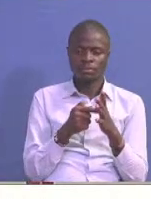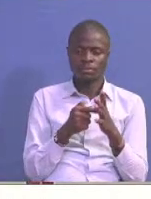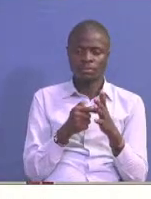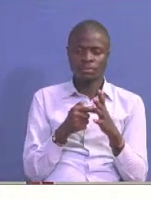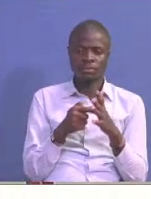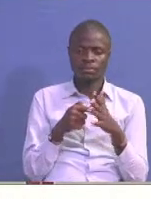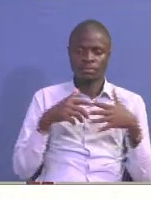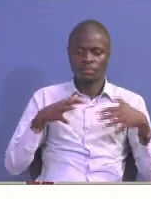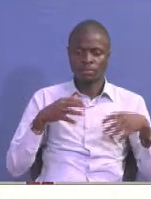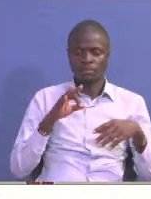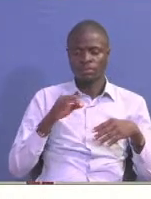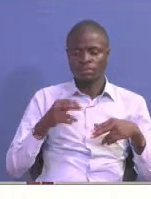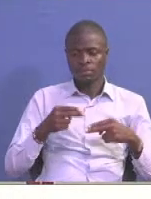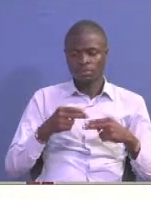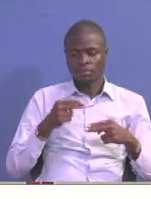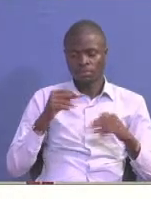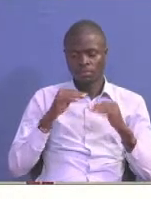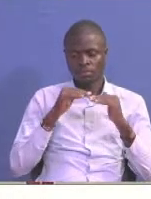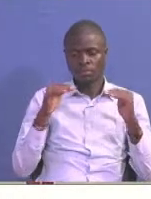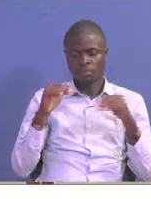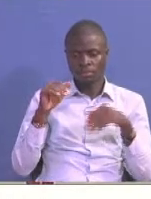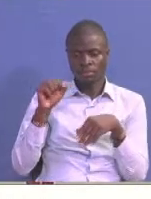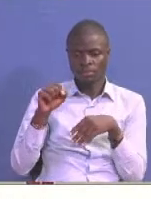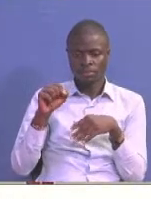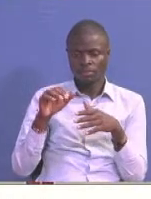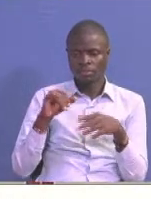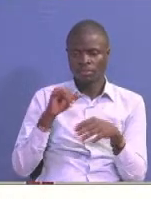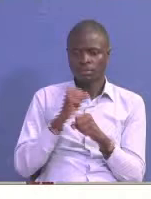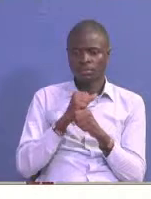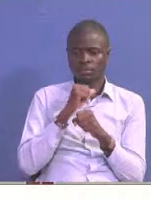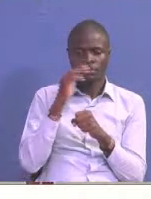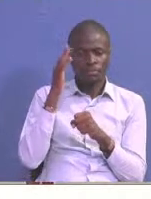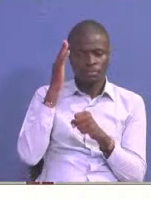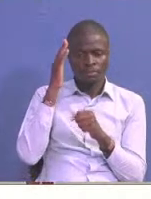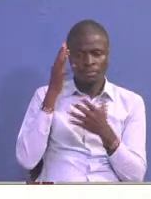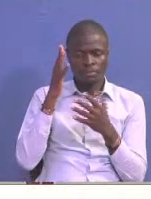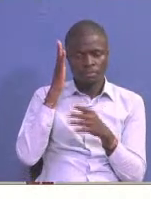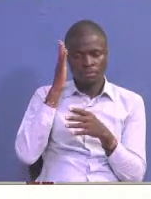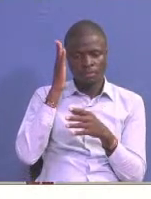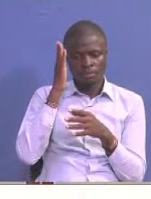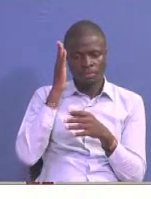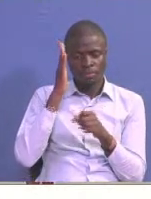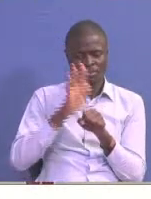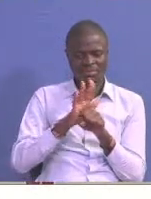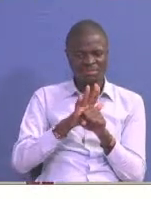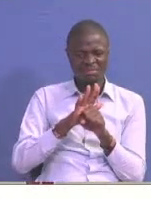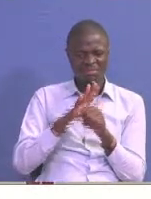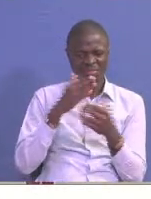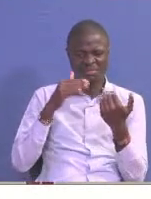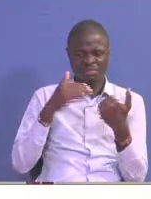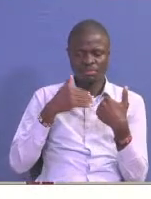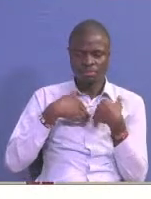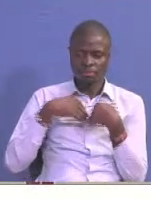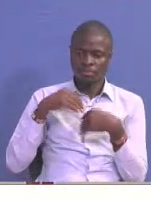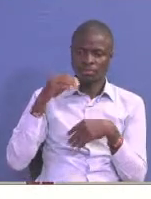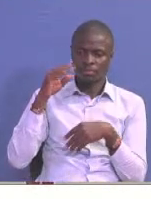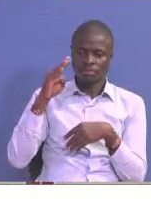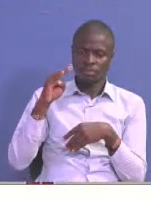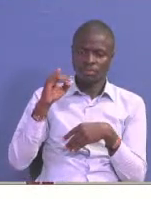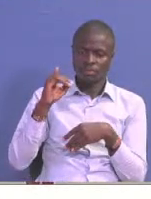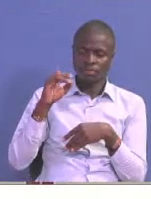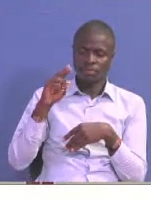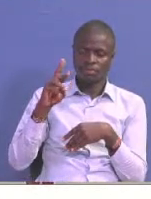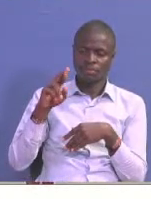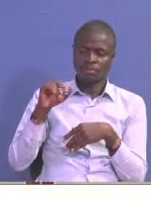level capacities, I don't know how much the universities are having brain drain. I don't